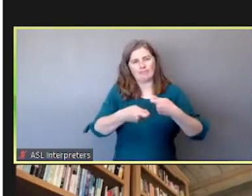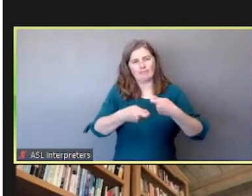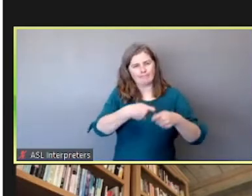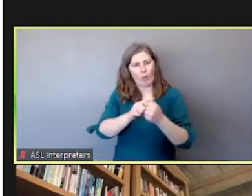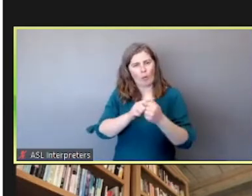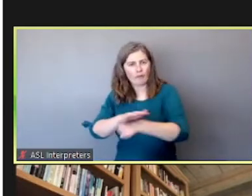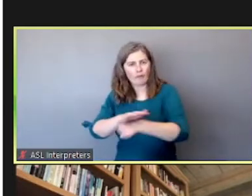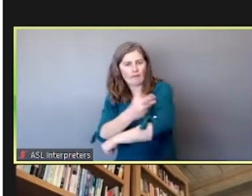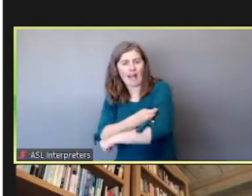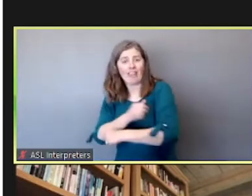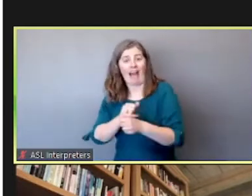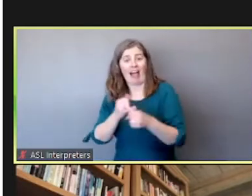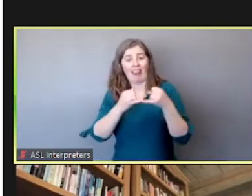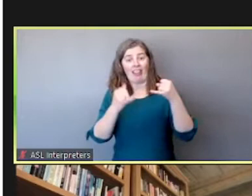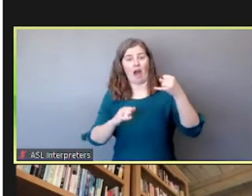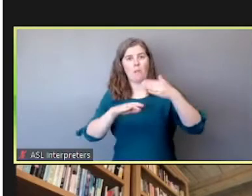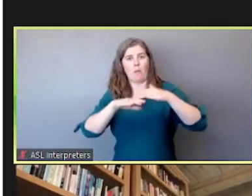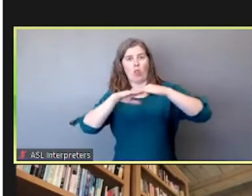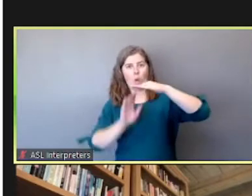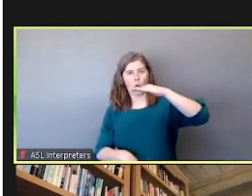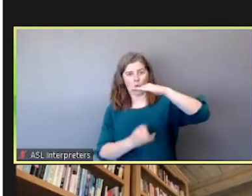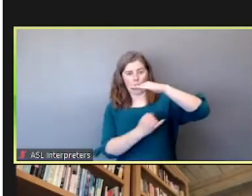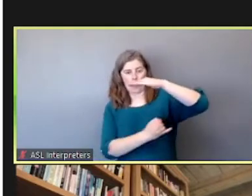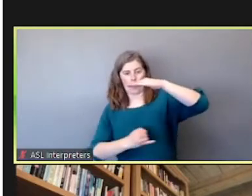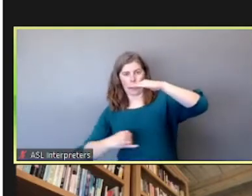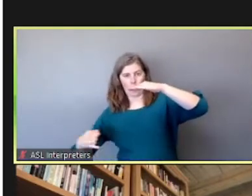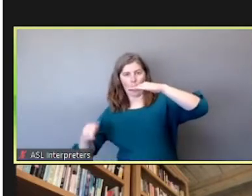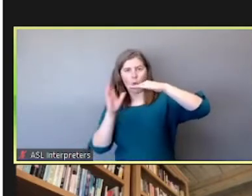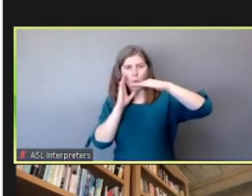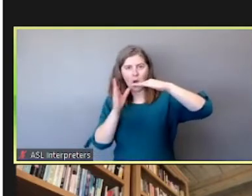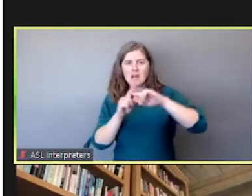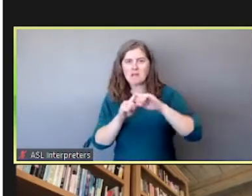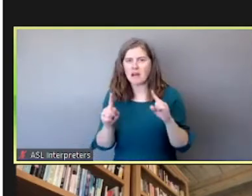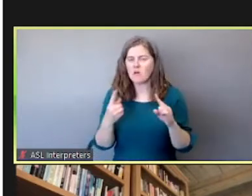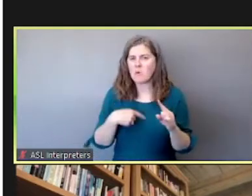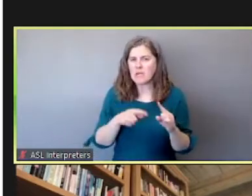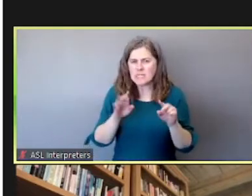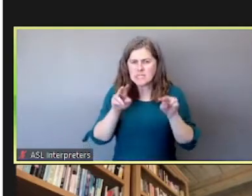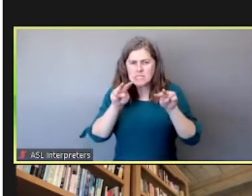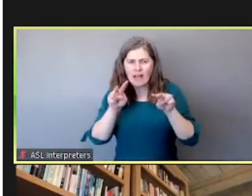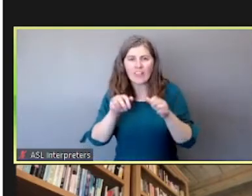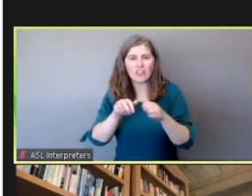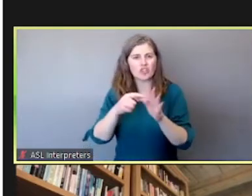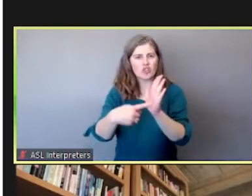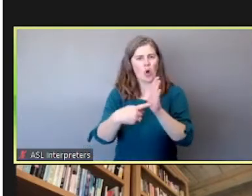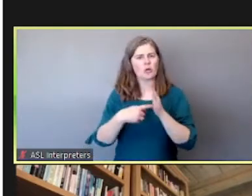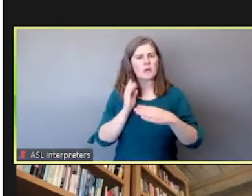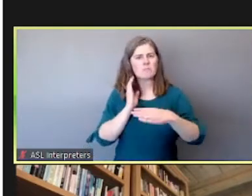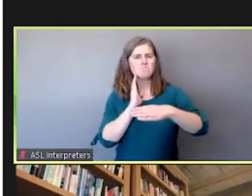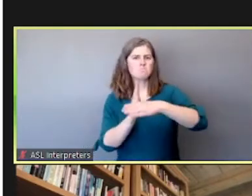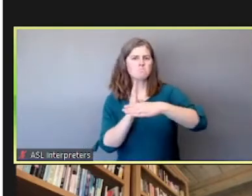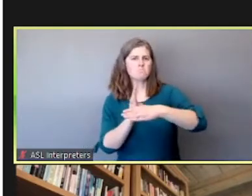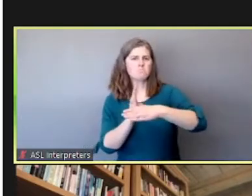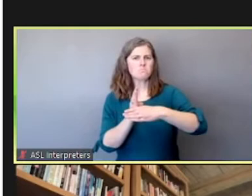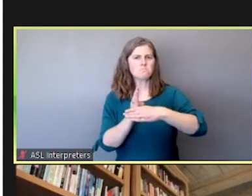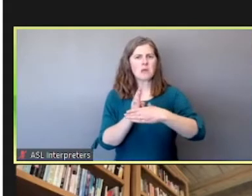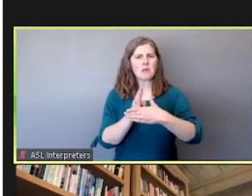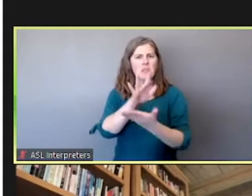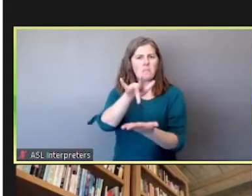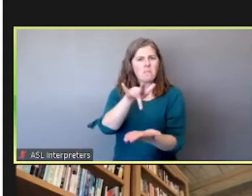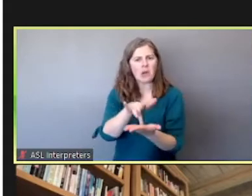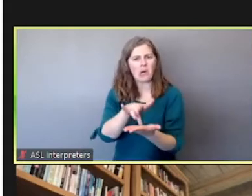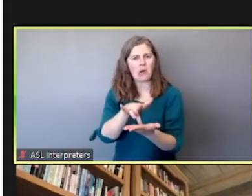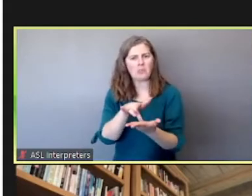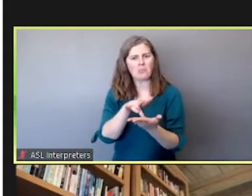that would be a line well below. But we are really, this data shows we're really in the middle of a pandemic